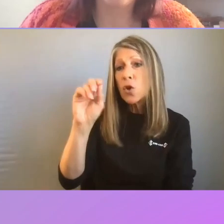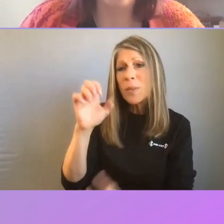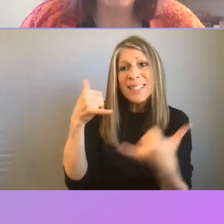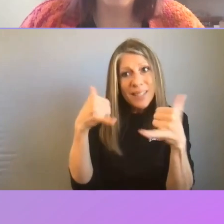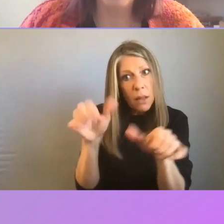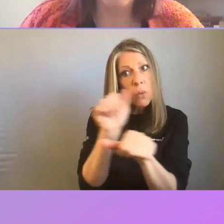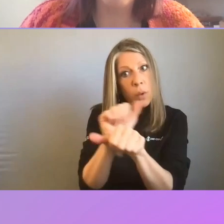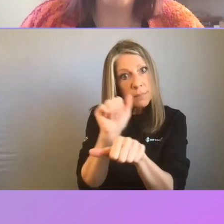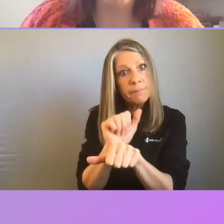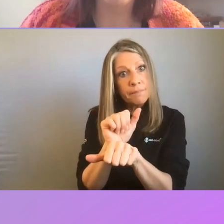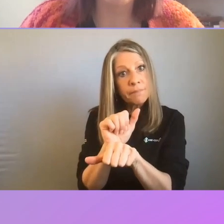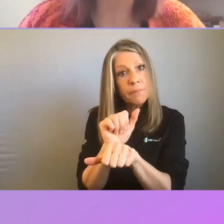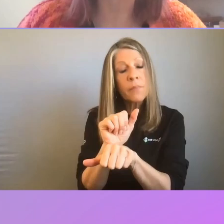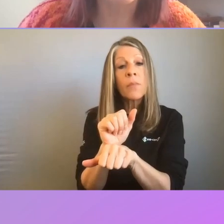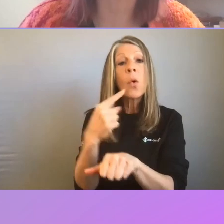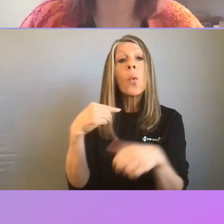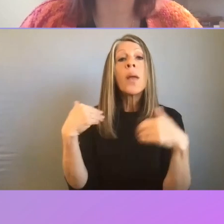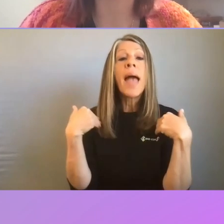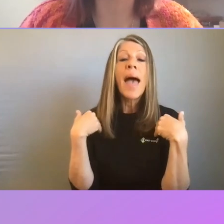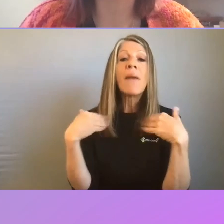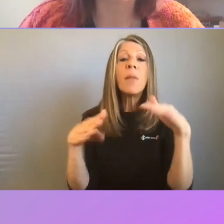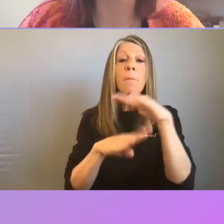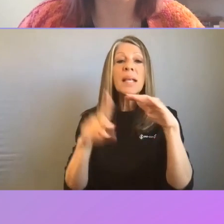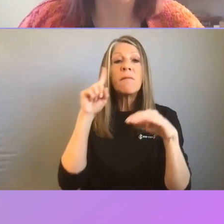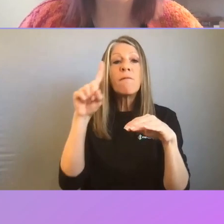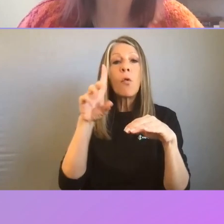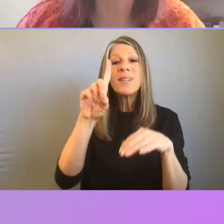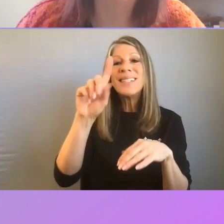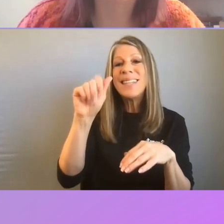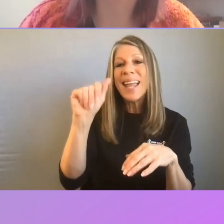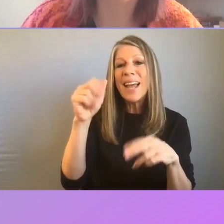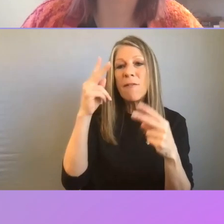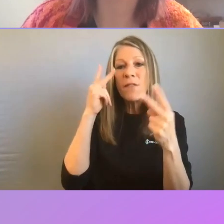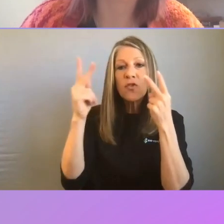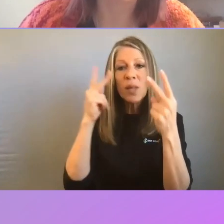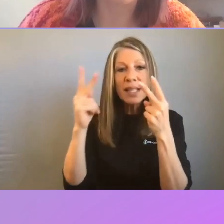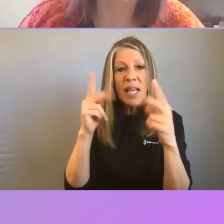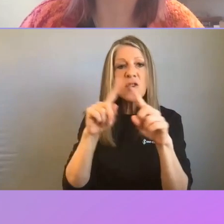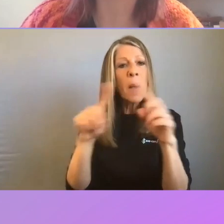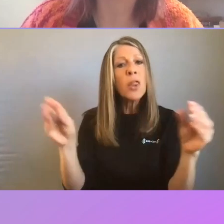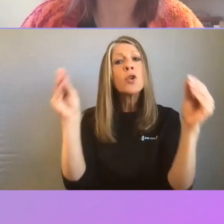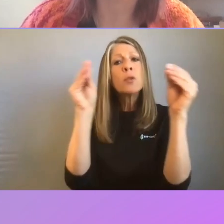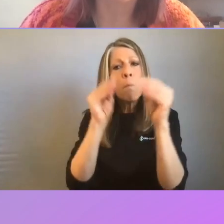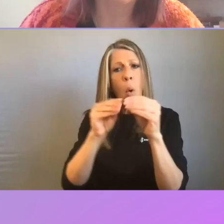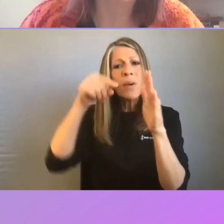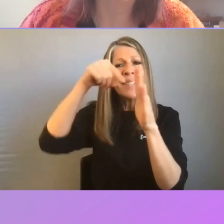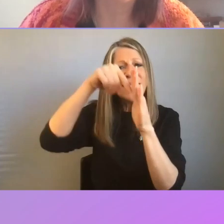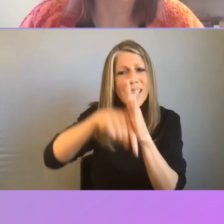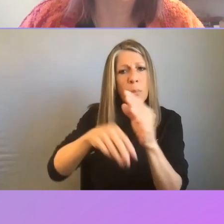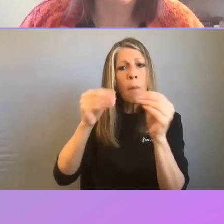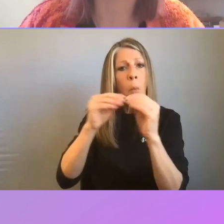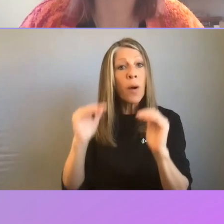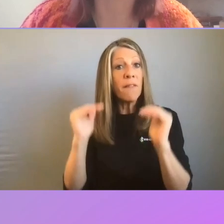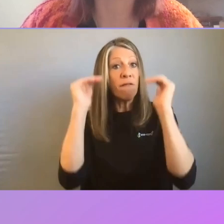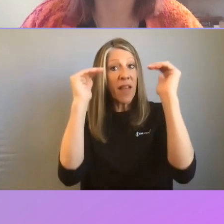on. We have the basics for data visualization, but there's a lot more and deeper and more advanced